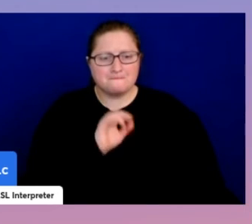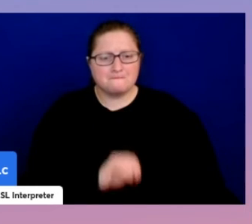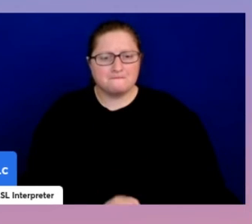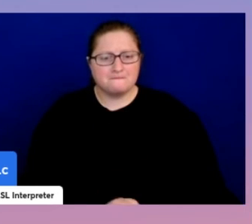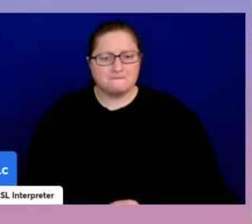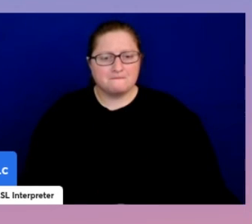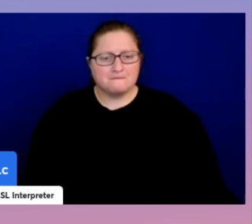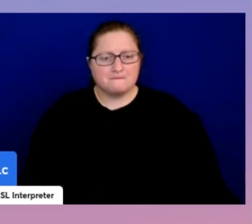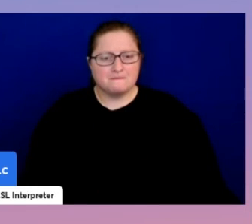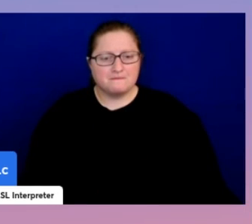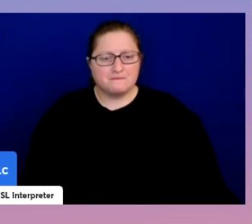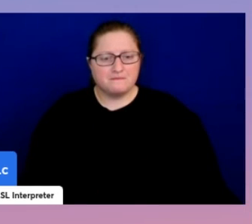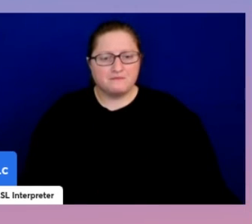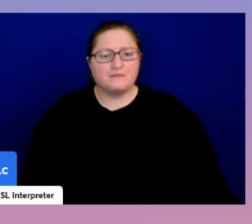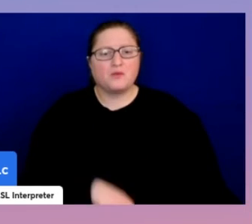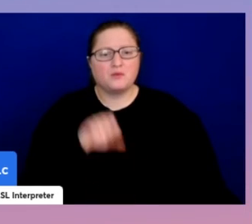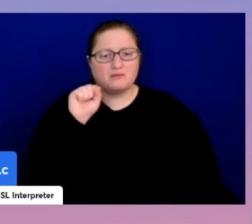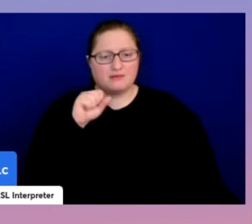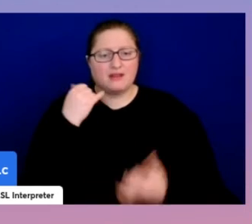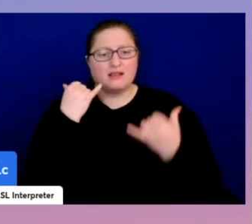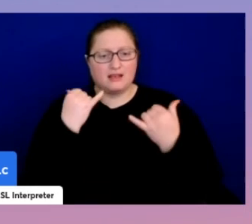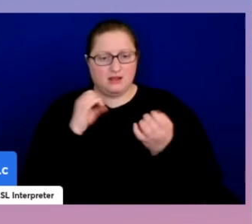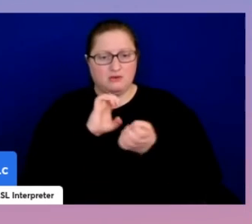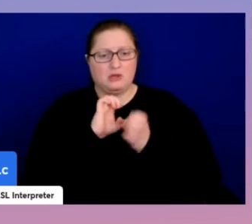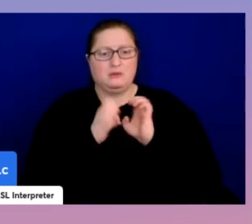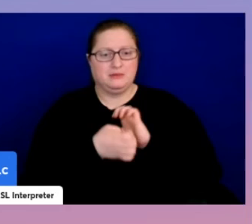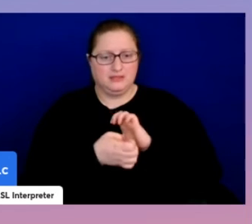Yeah, it's like encrypt now.